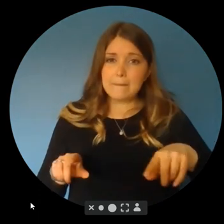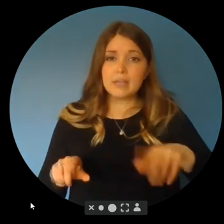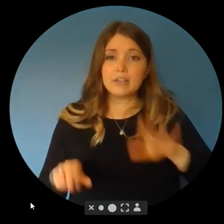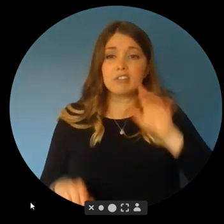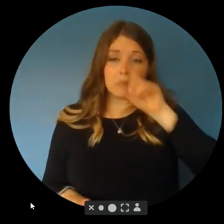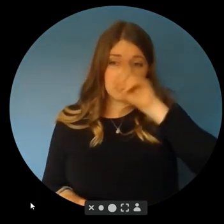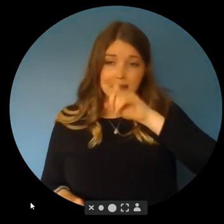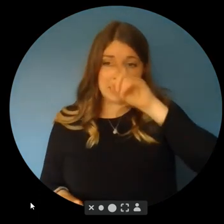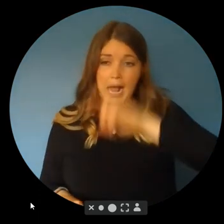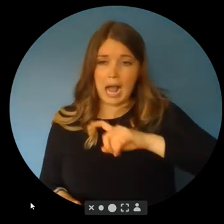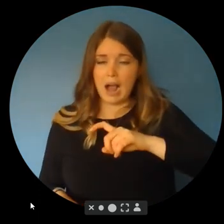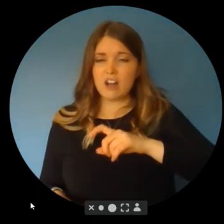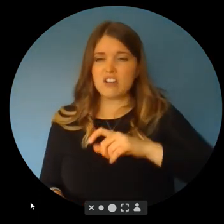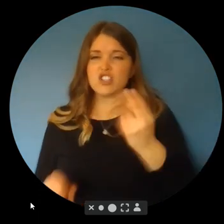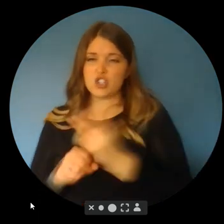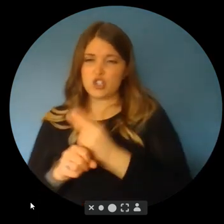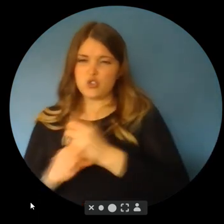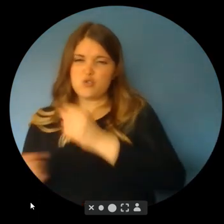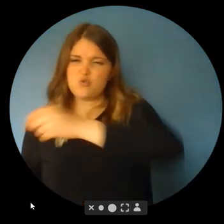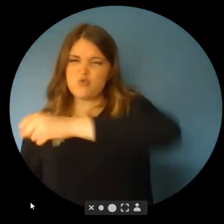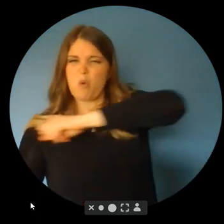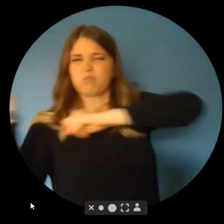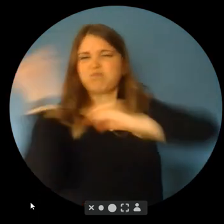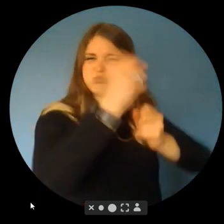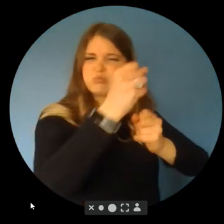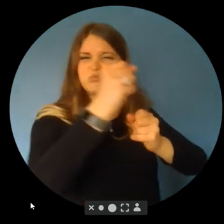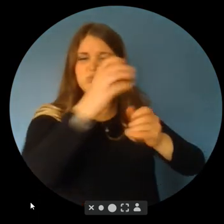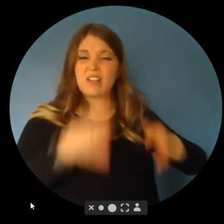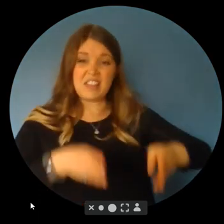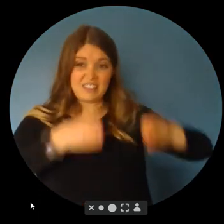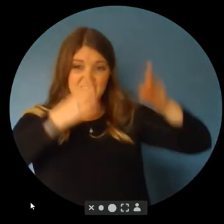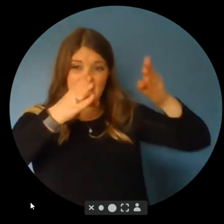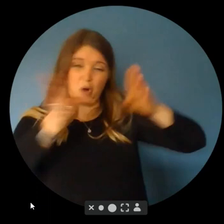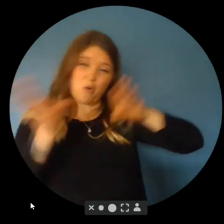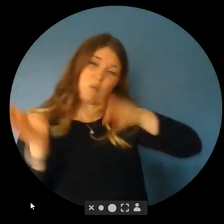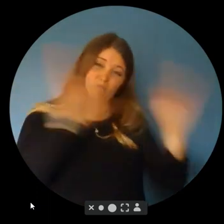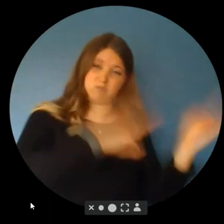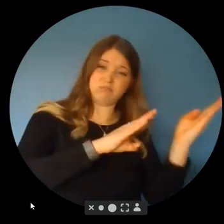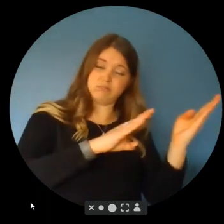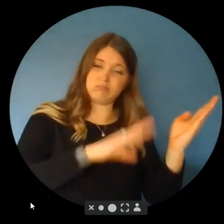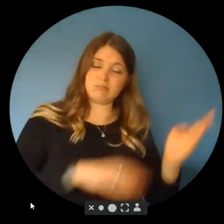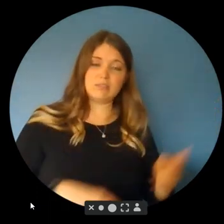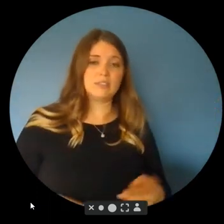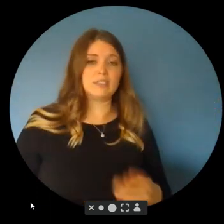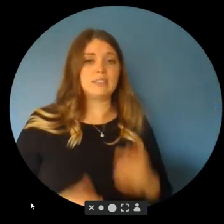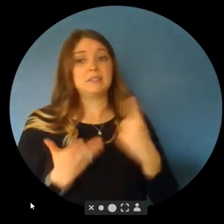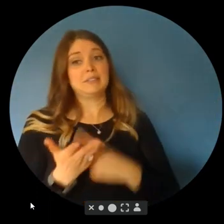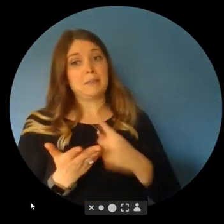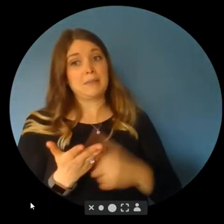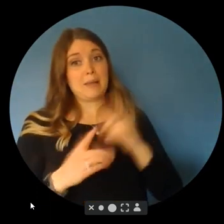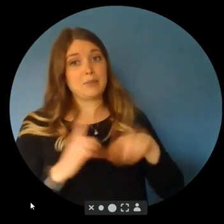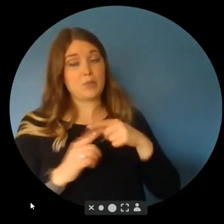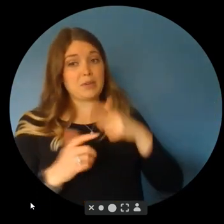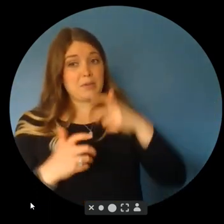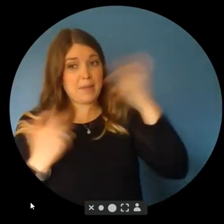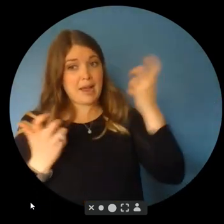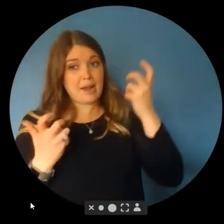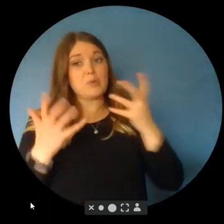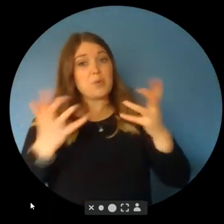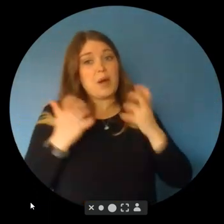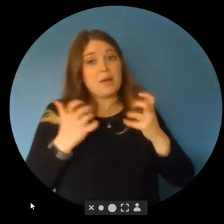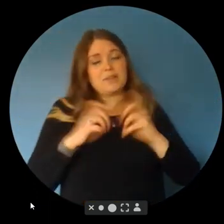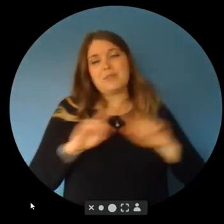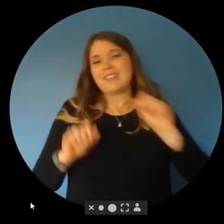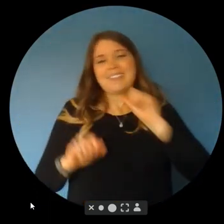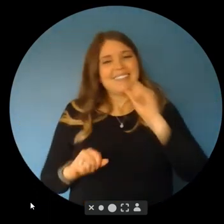doll and she knocked down his blocks. Yeah, so sometimes when we get mad, we might want to lash out like that, but it's not very